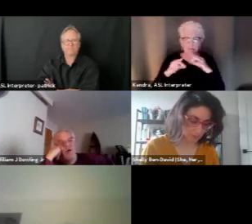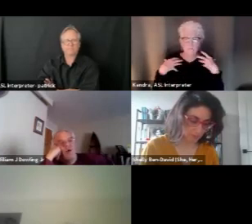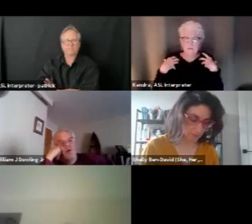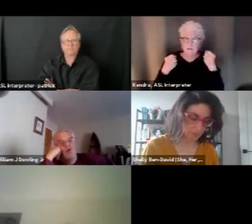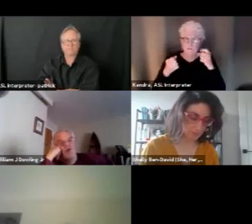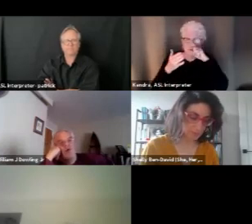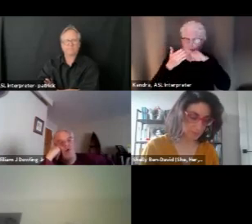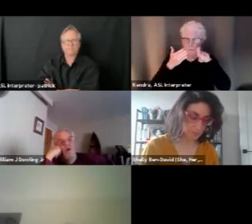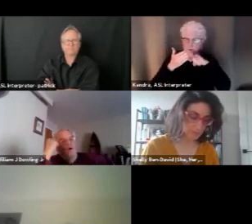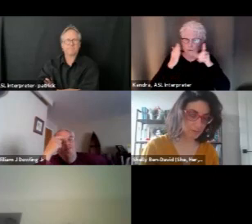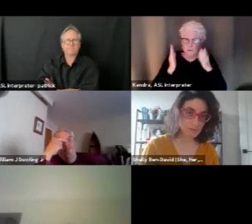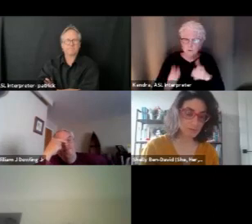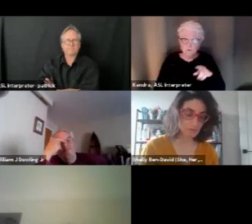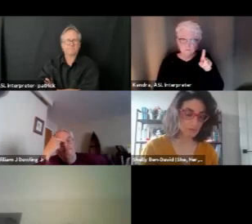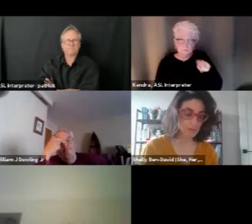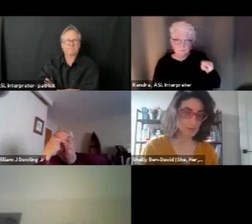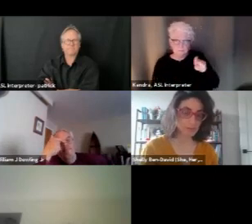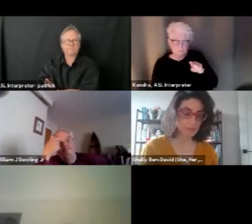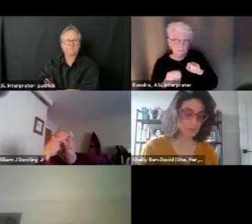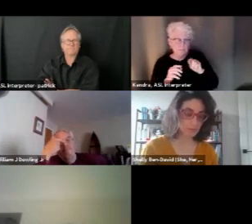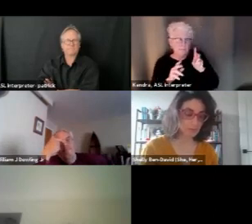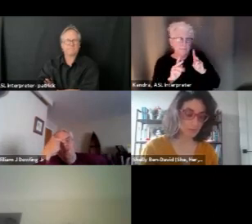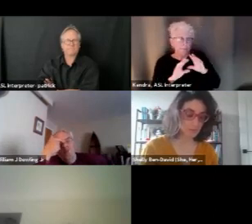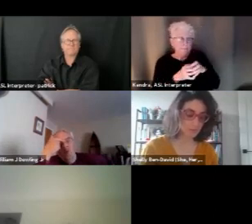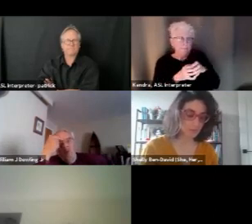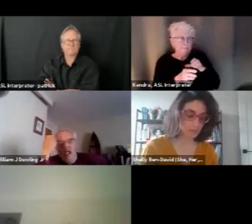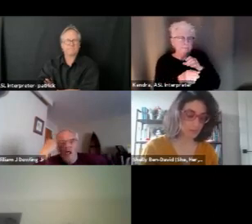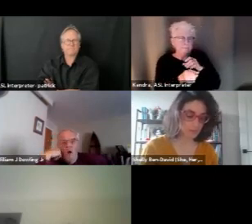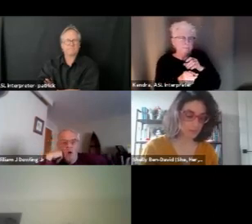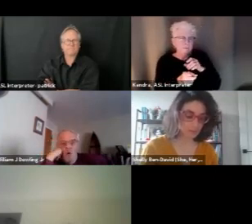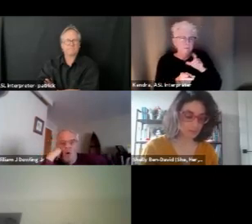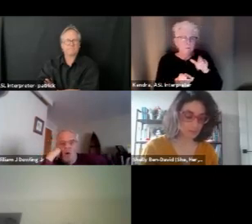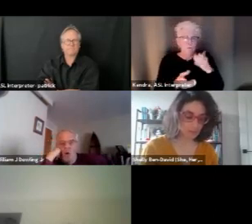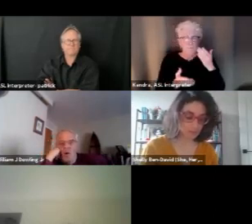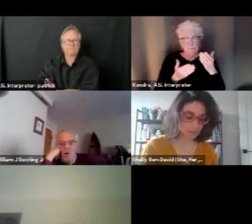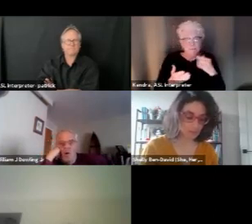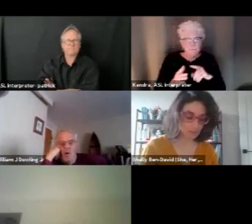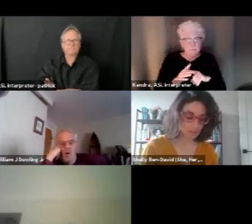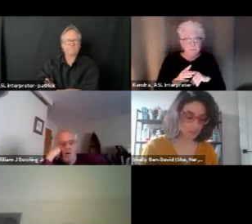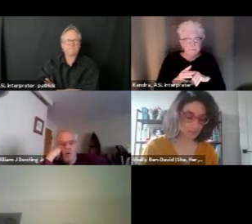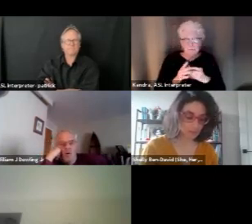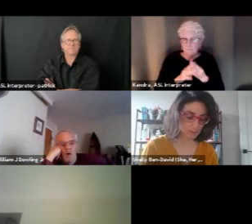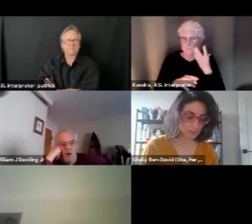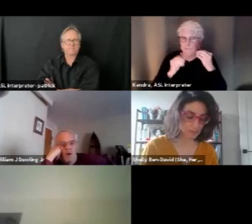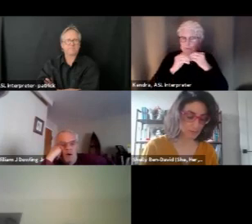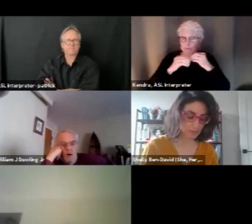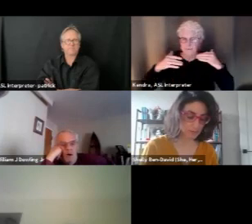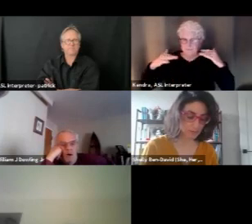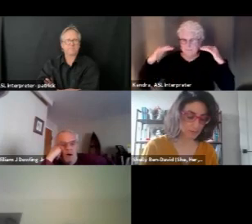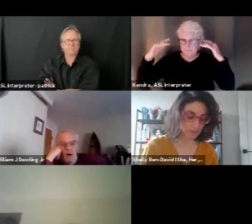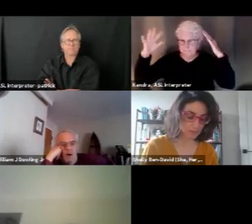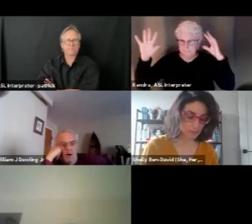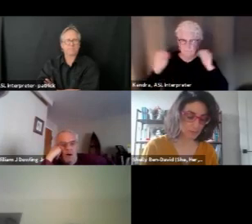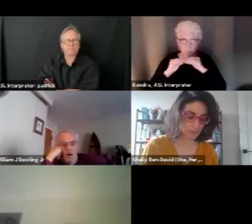researchers. So this might be something that ends up getting some traction in the future beyond what it is